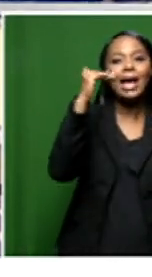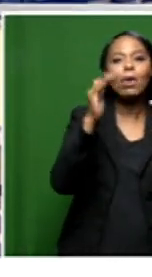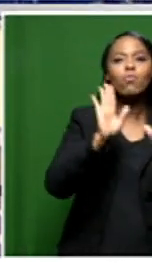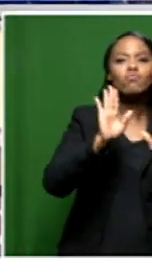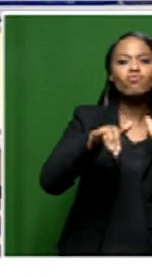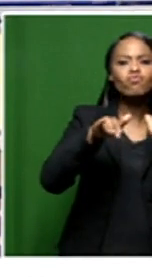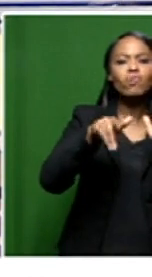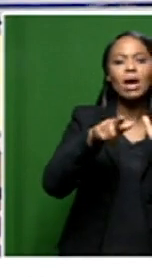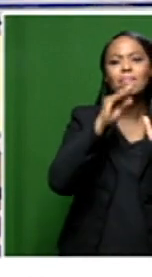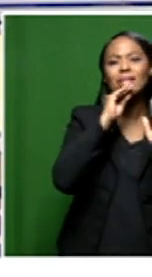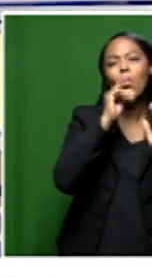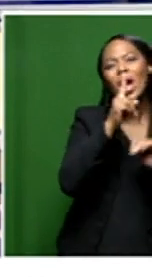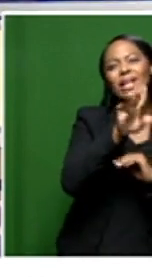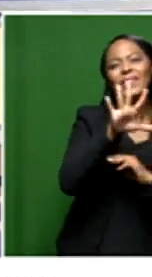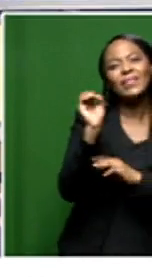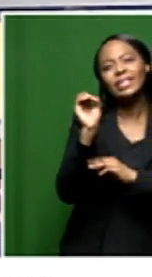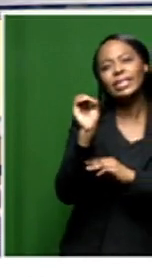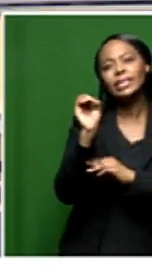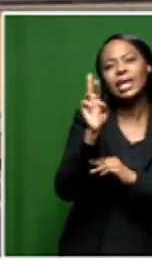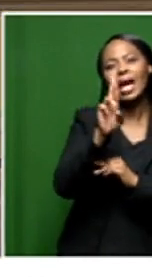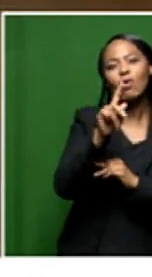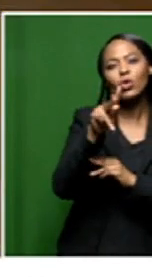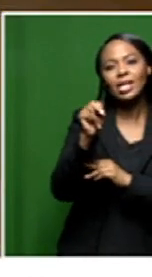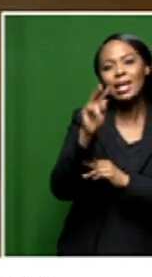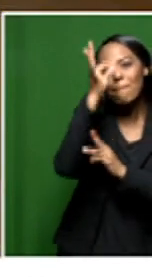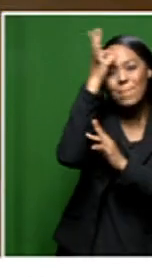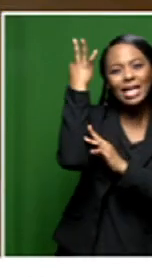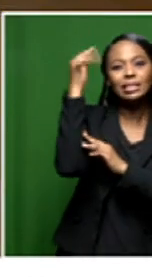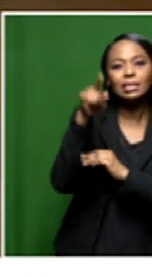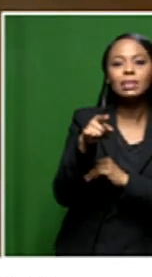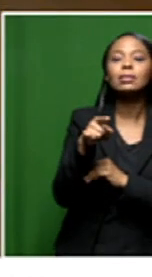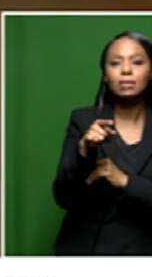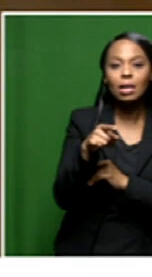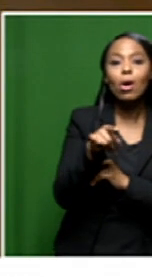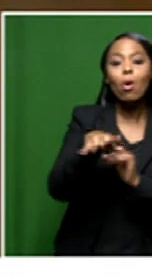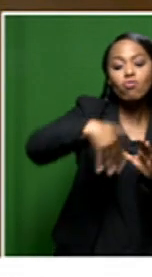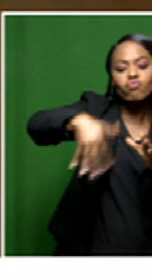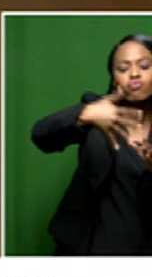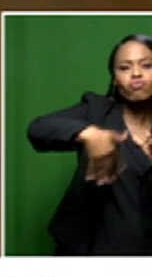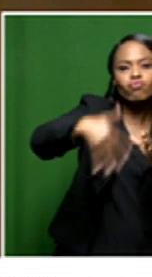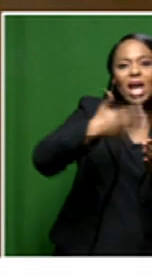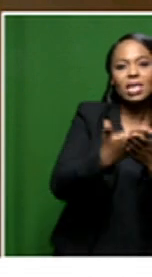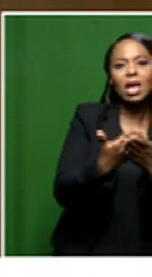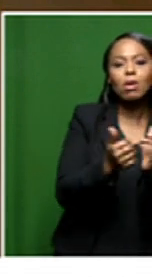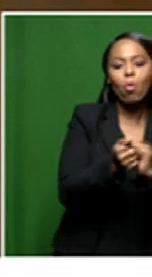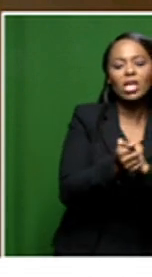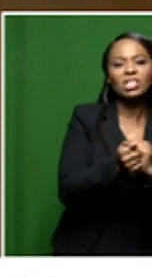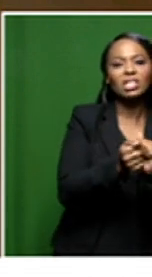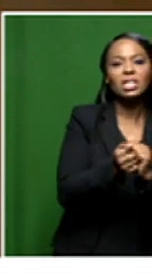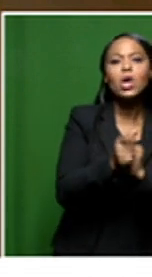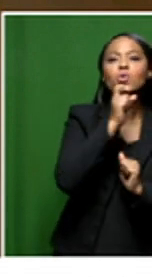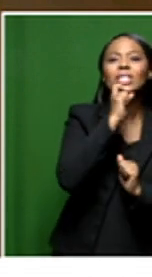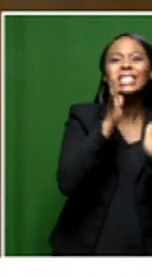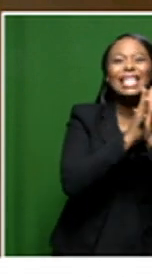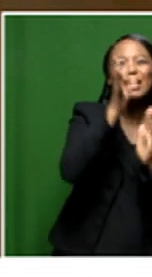of around 150 revolutions per minute. So the washing machine, you can wash your clothes in about 10 minutes. So